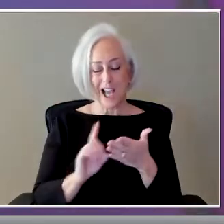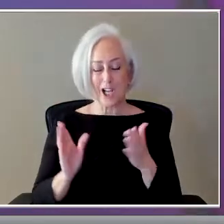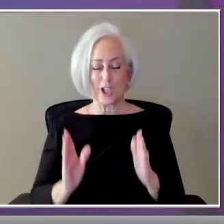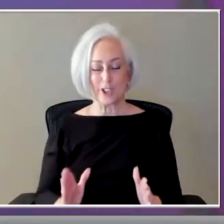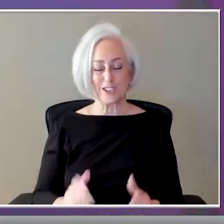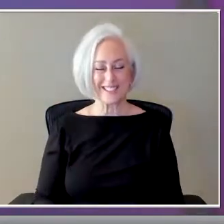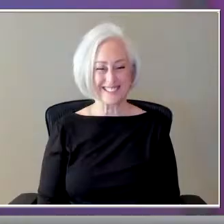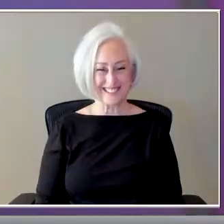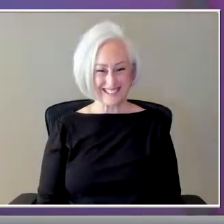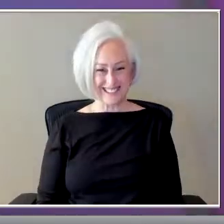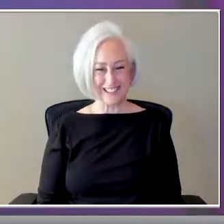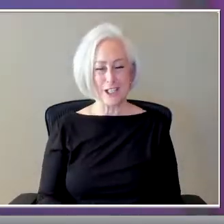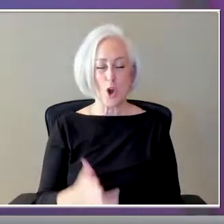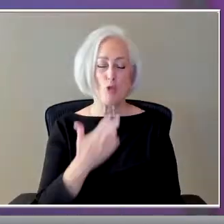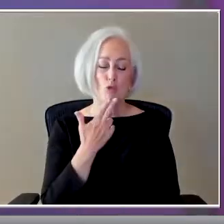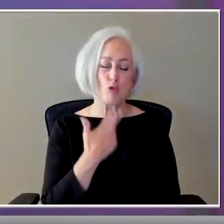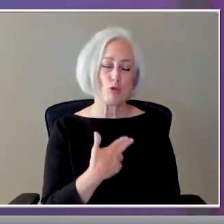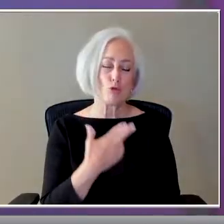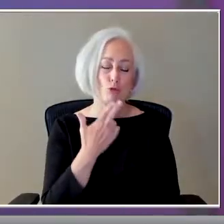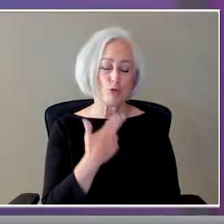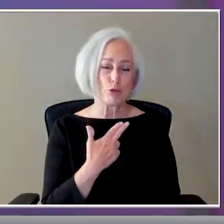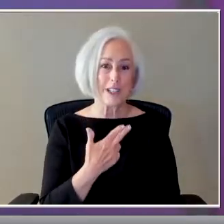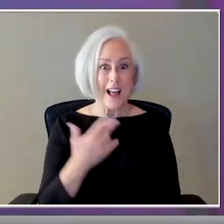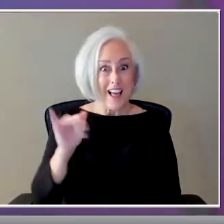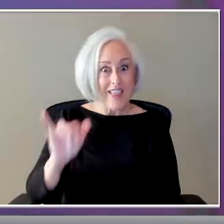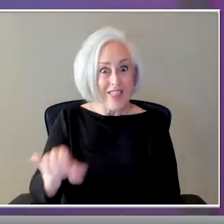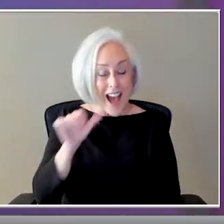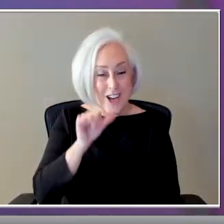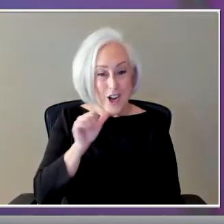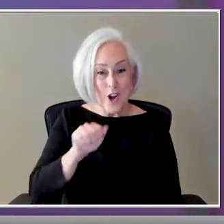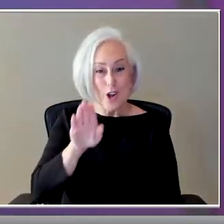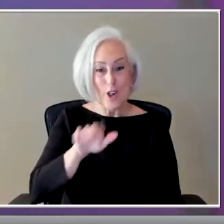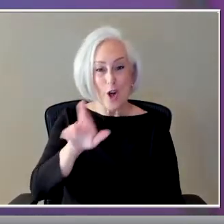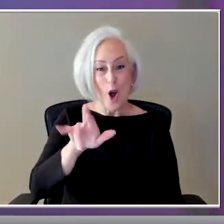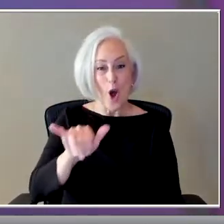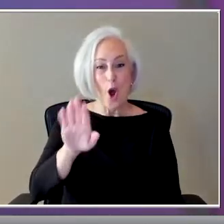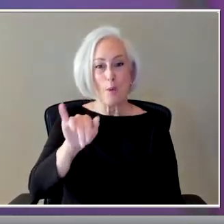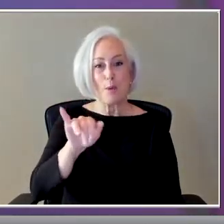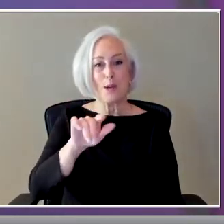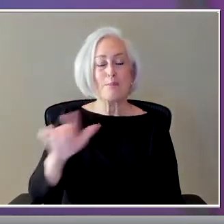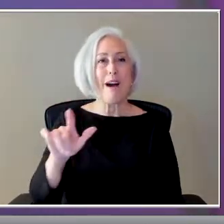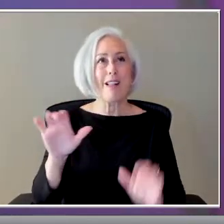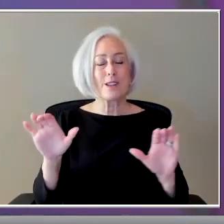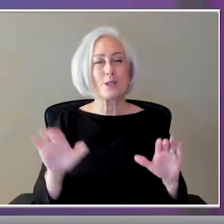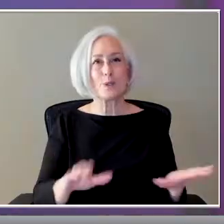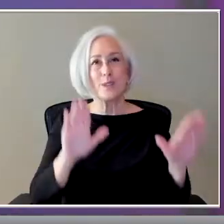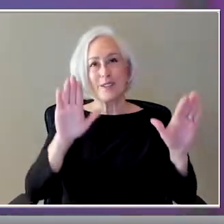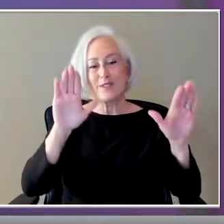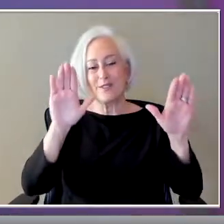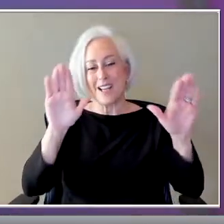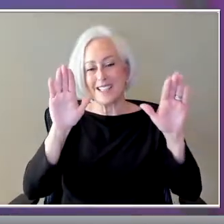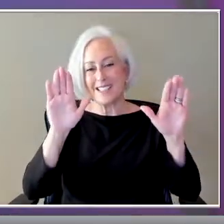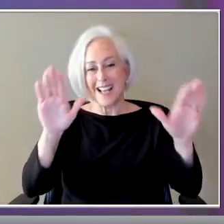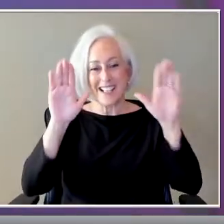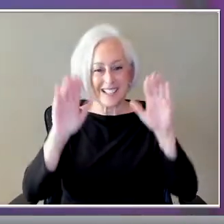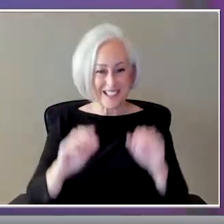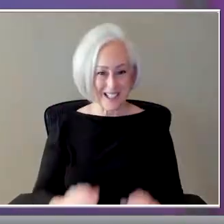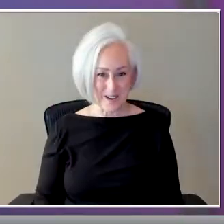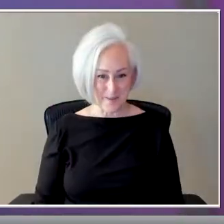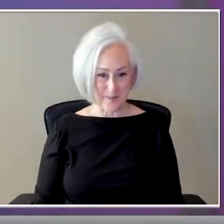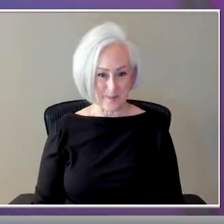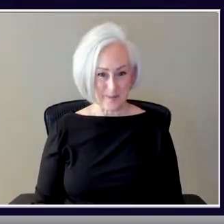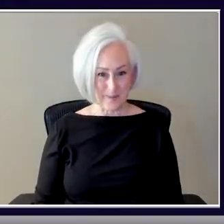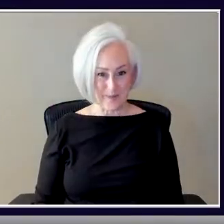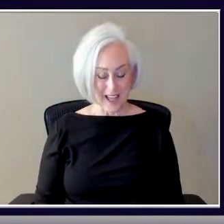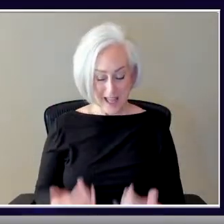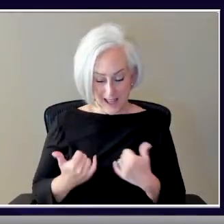She's so cute, and today that little girl, Aubrey Bell, is doing fantastic. This morning, Danielle Harp joins